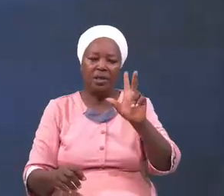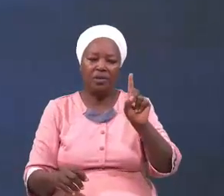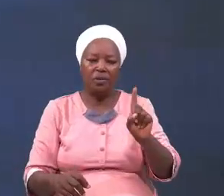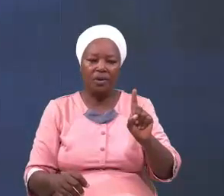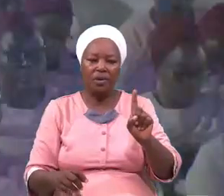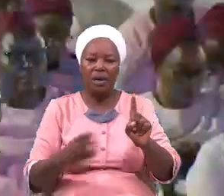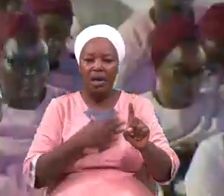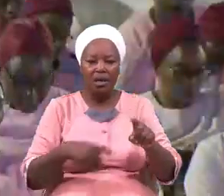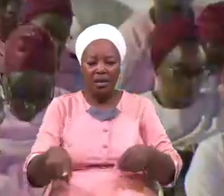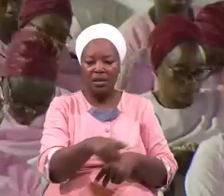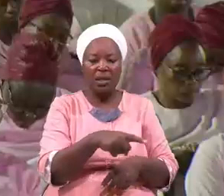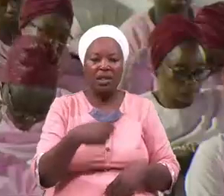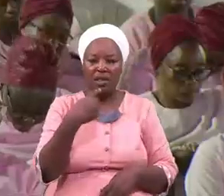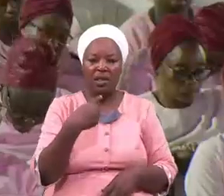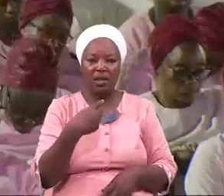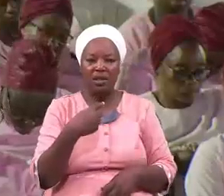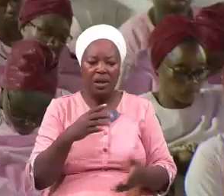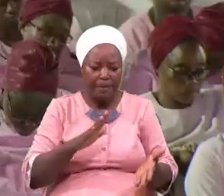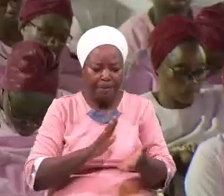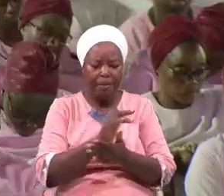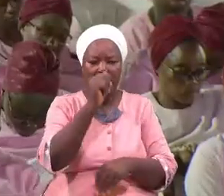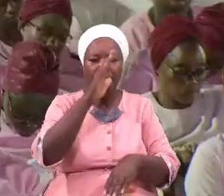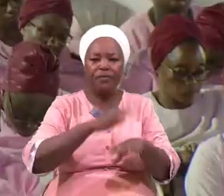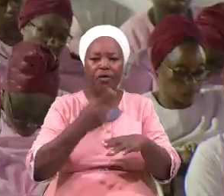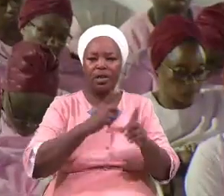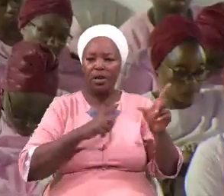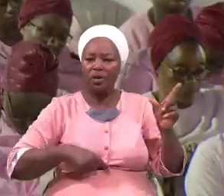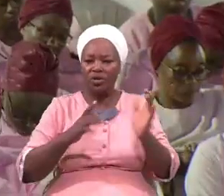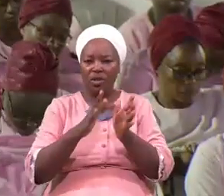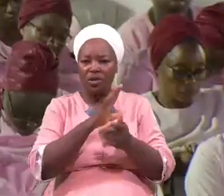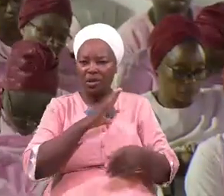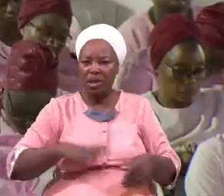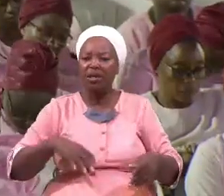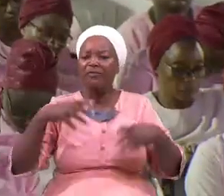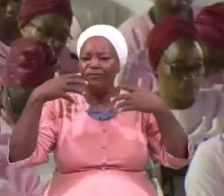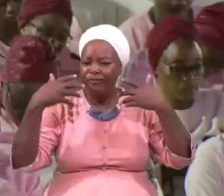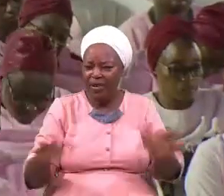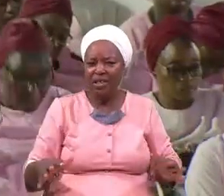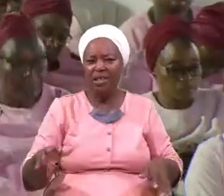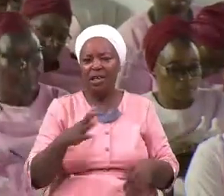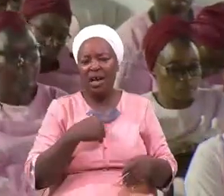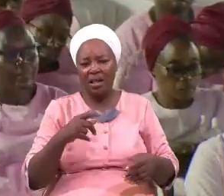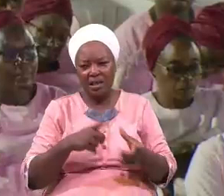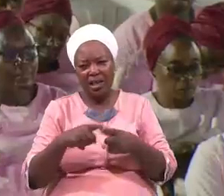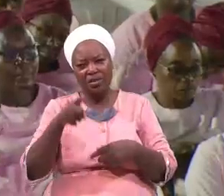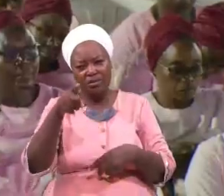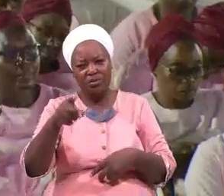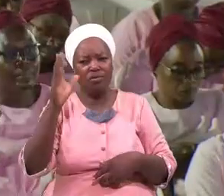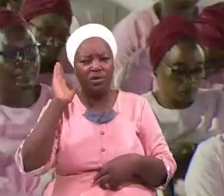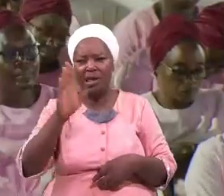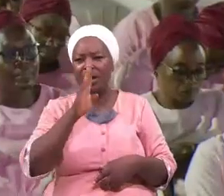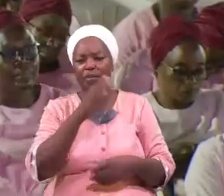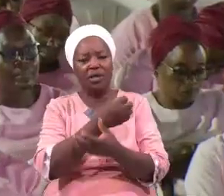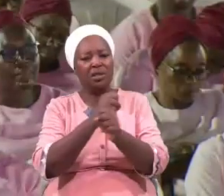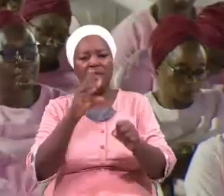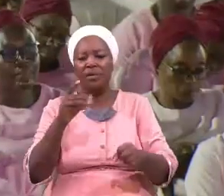they said, believe on the Lord Jesus Christ, that's all, and thou shalt be saved